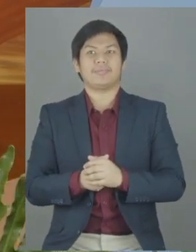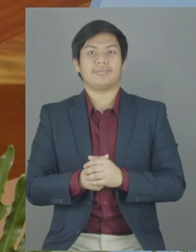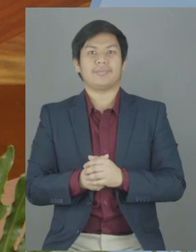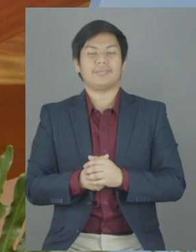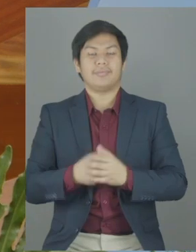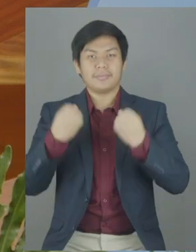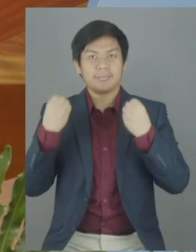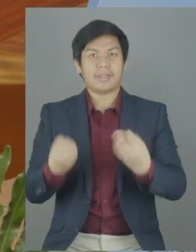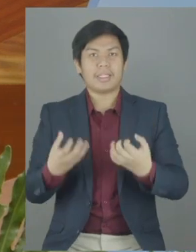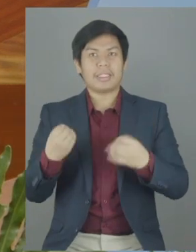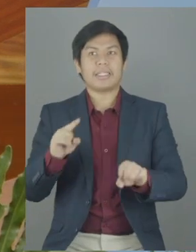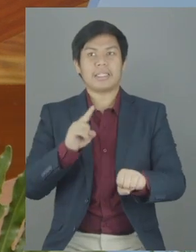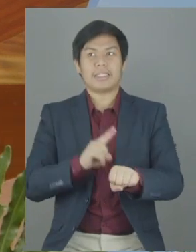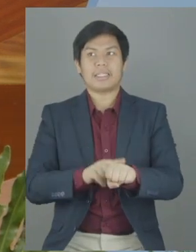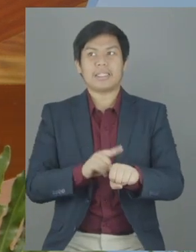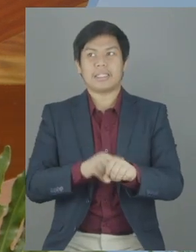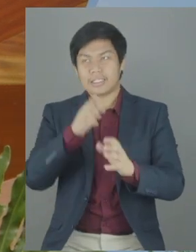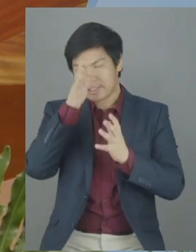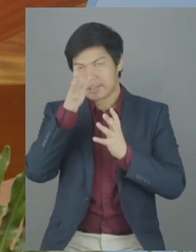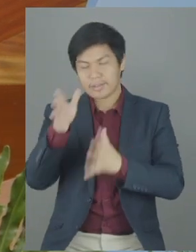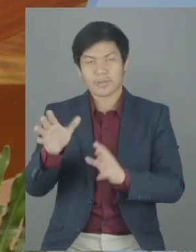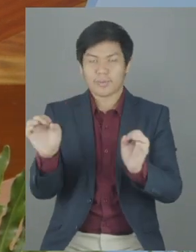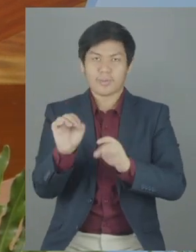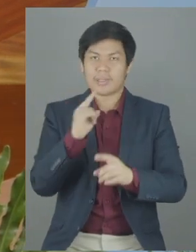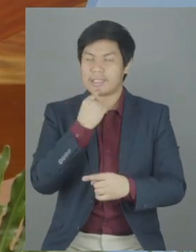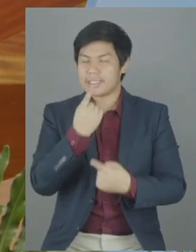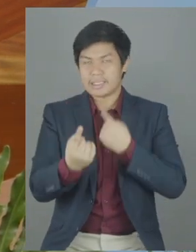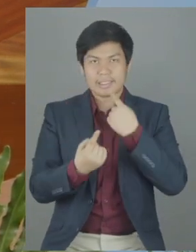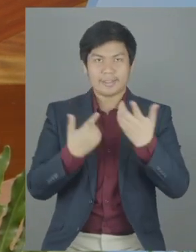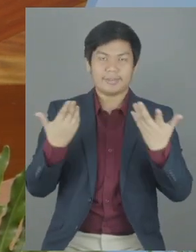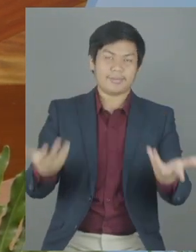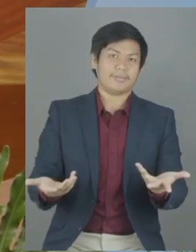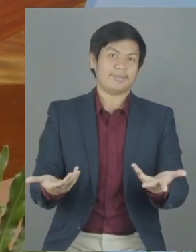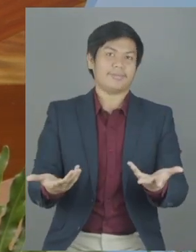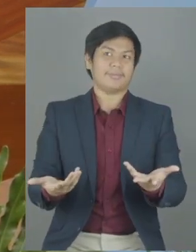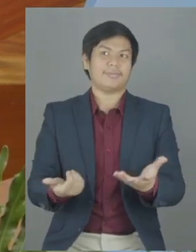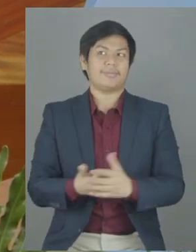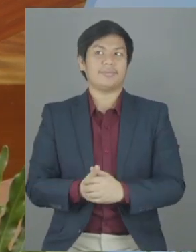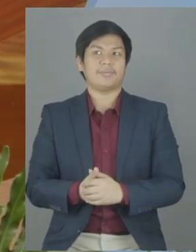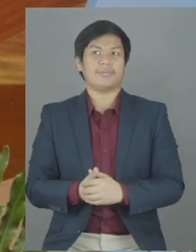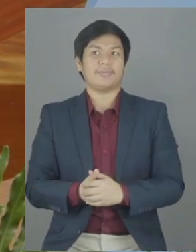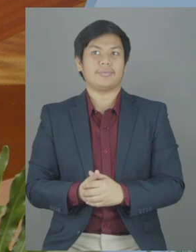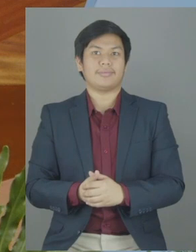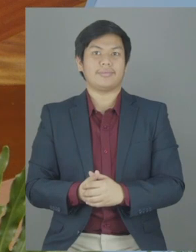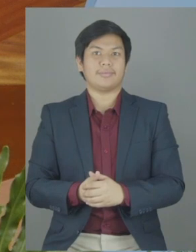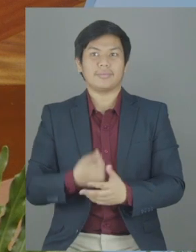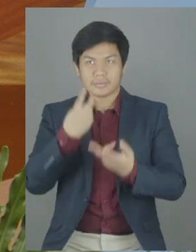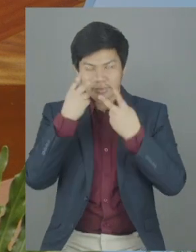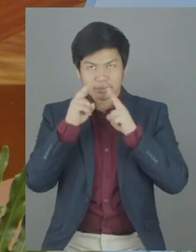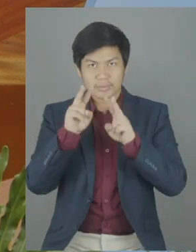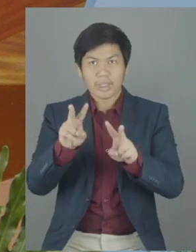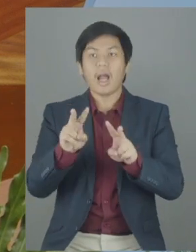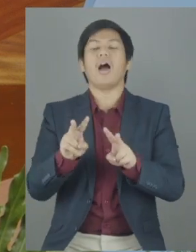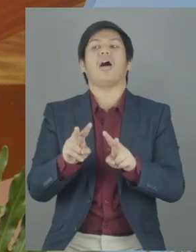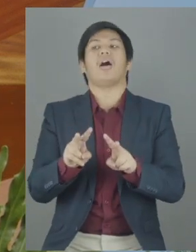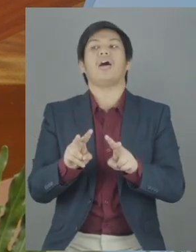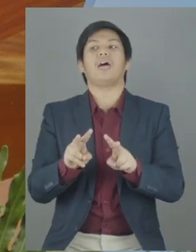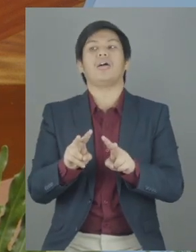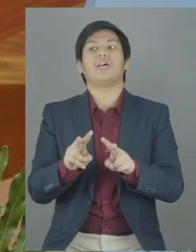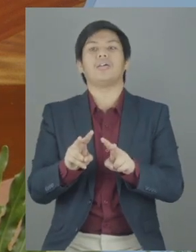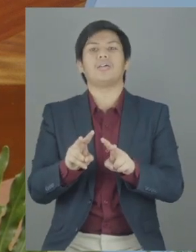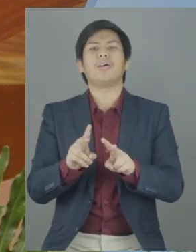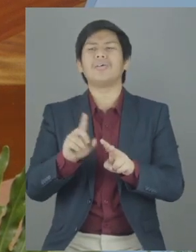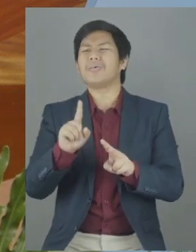Often they would just leave without saying anything. And you have to see that as a cue. What went